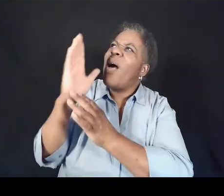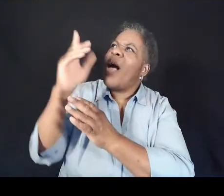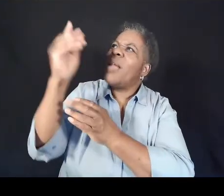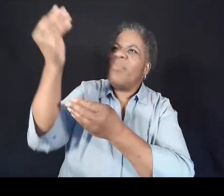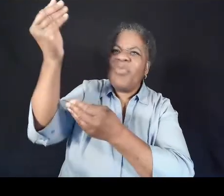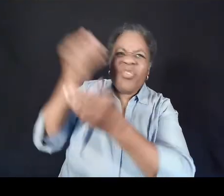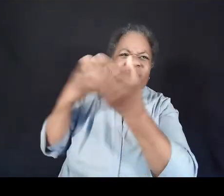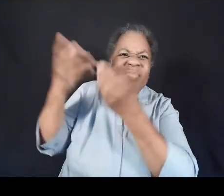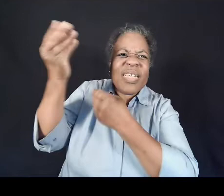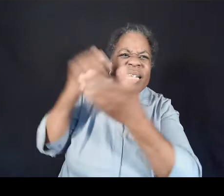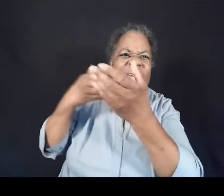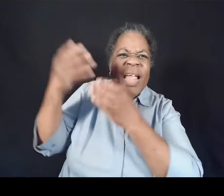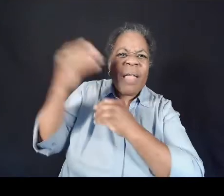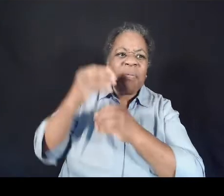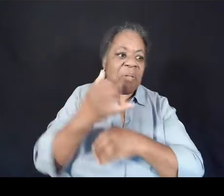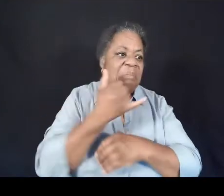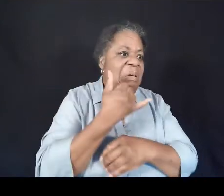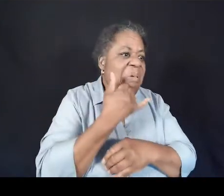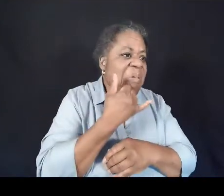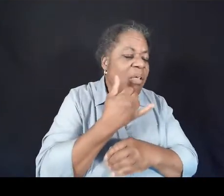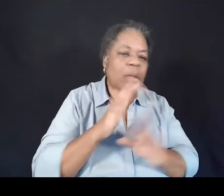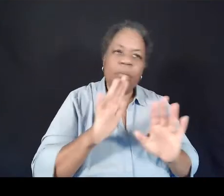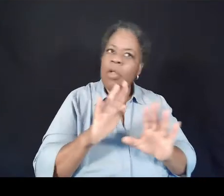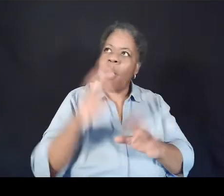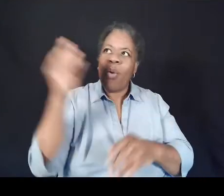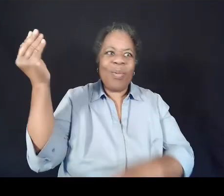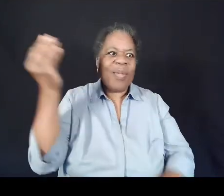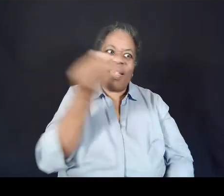fault, and it will be given to you.